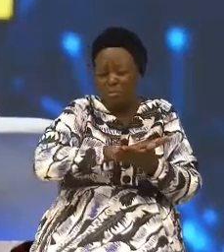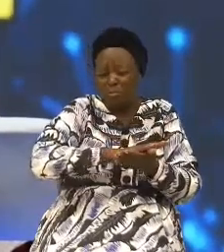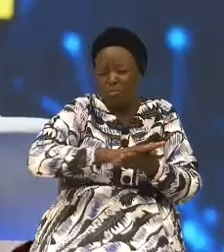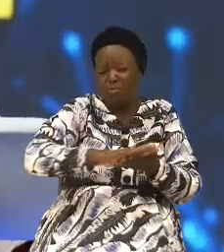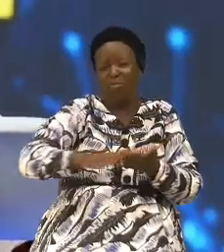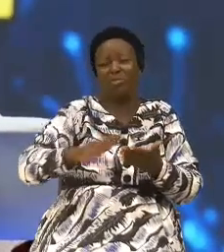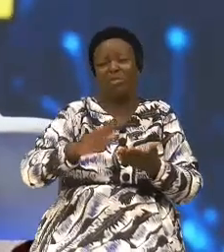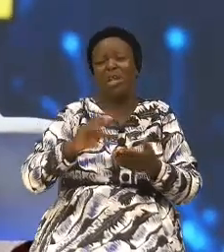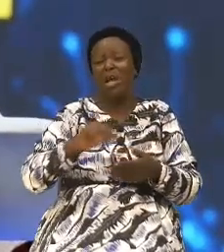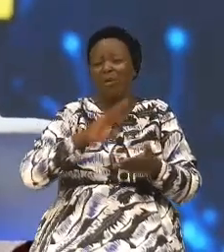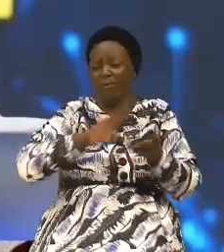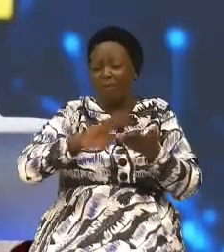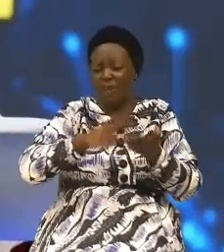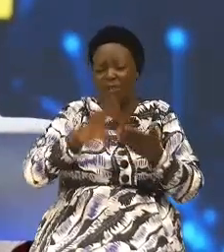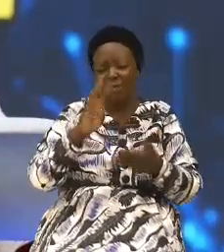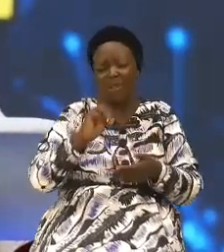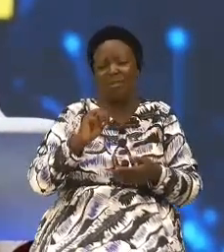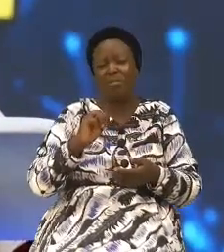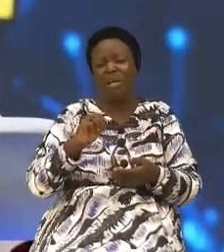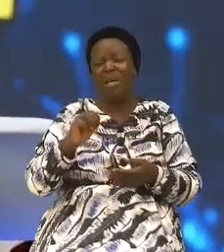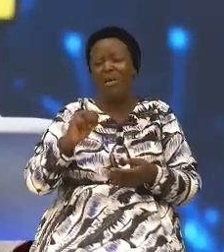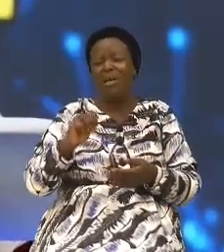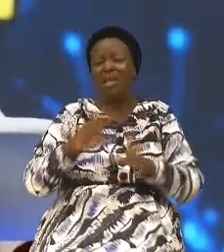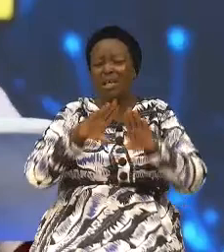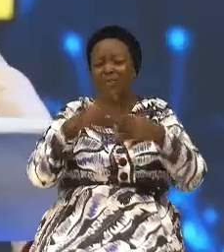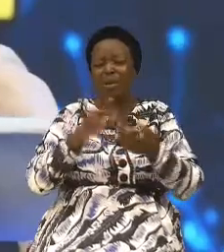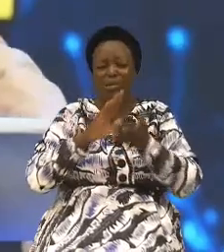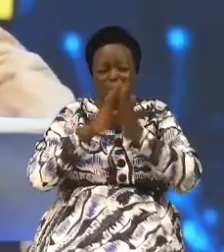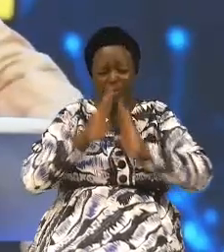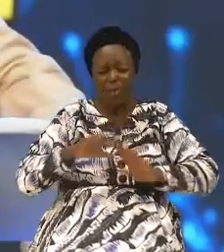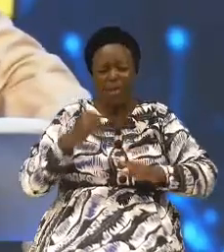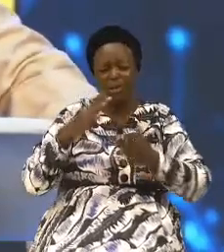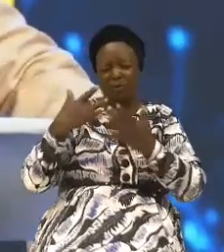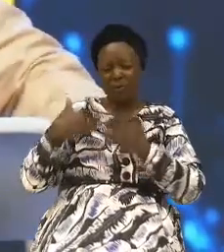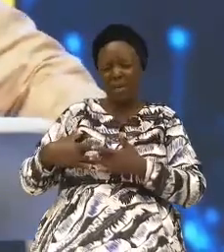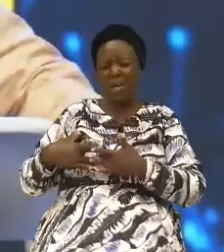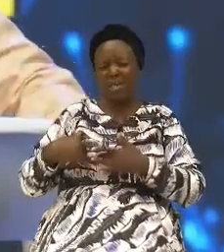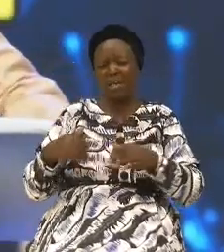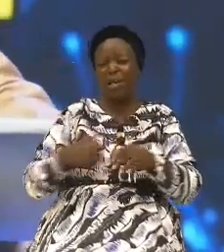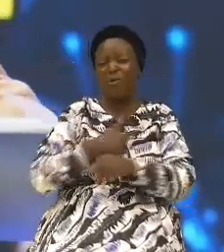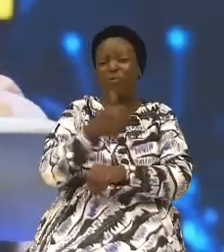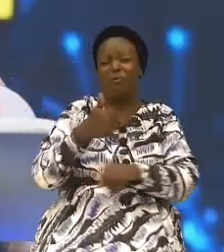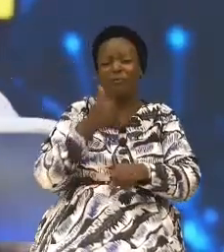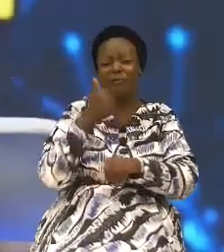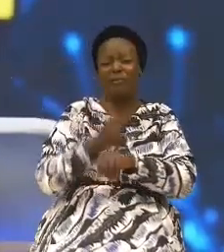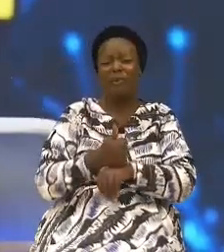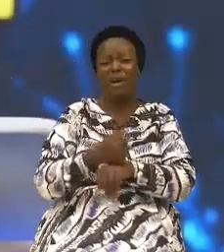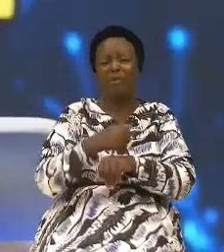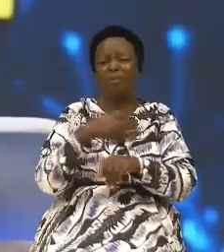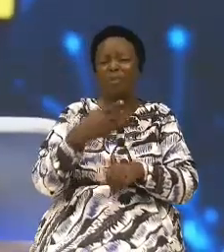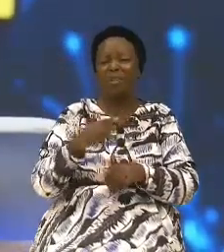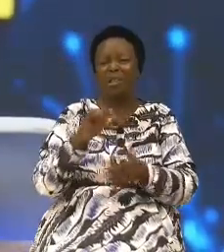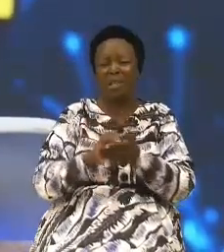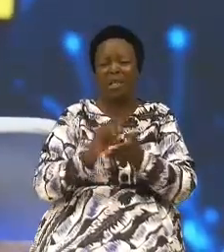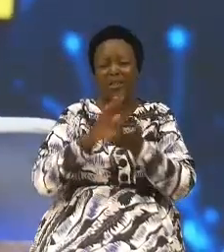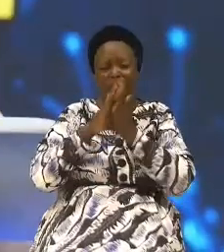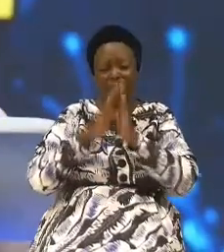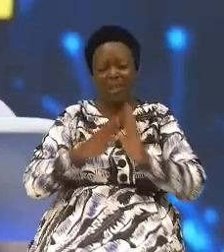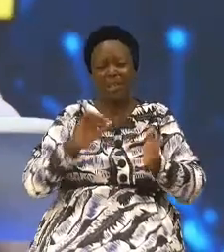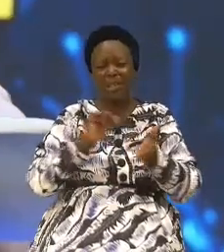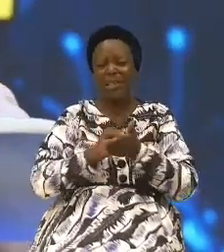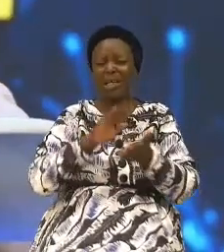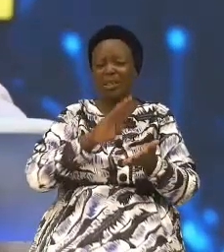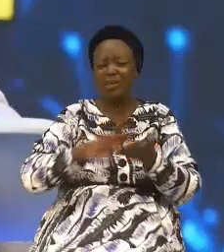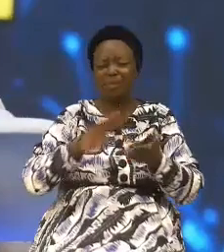pardon them, give them peace of heart. Confirm that peace, that pardon,